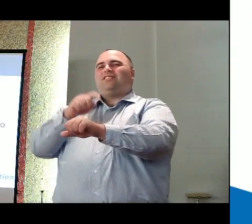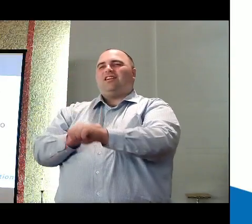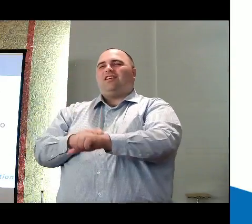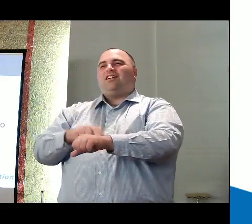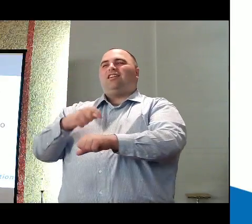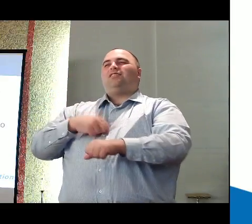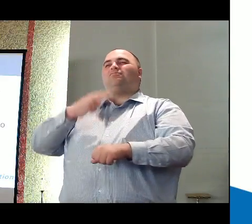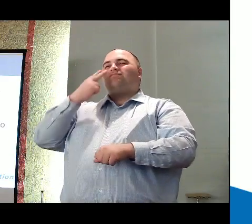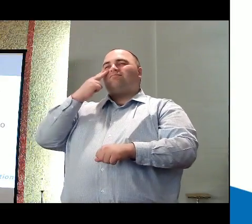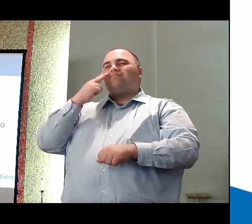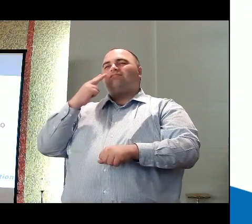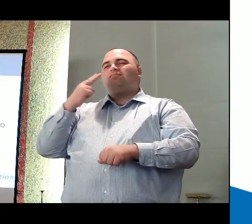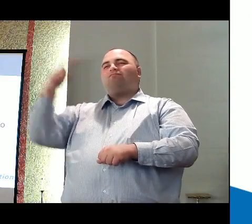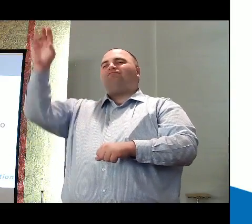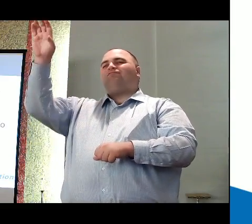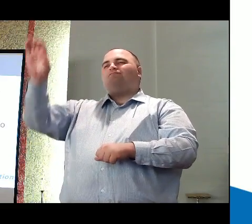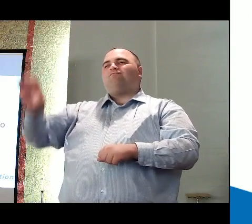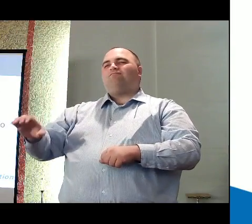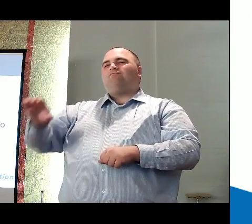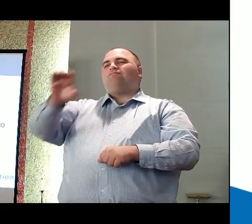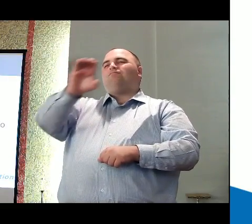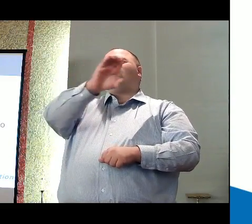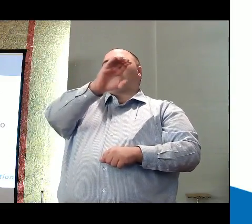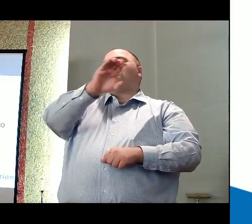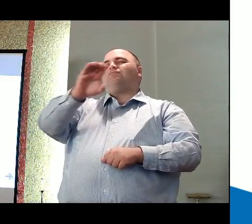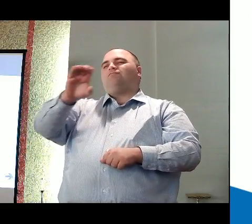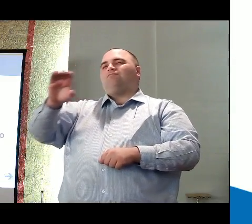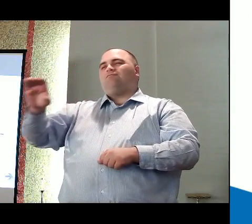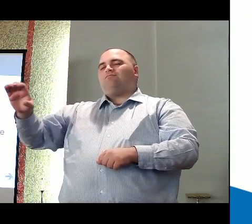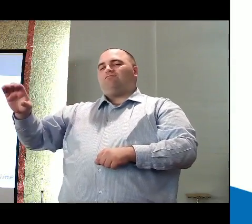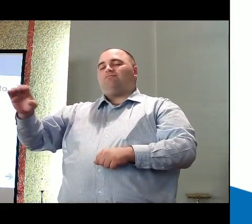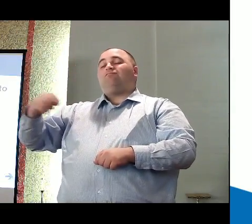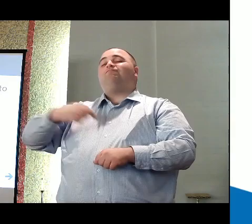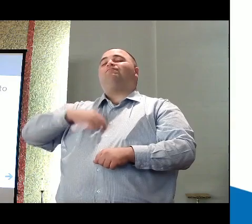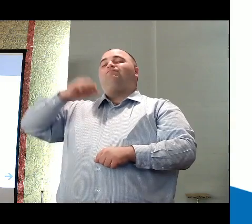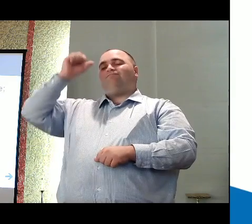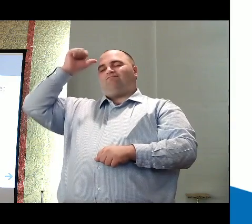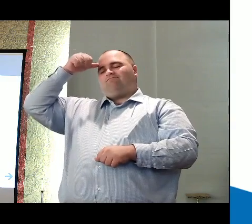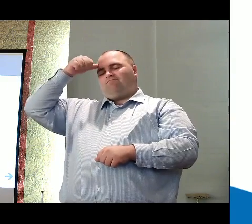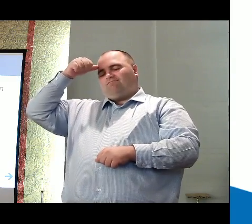Every time I see a